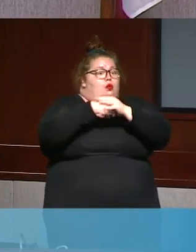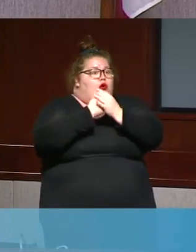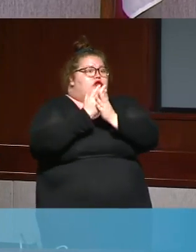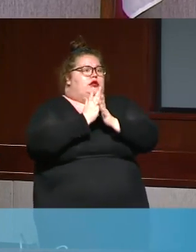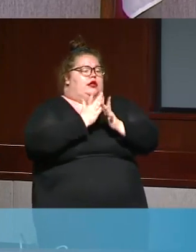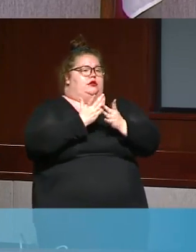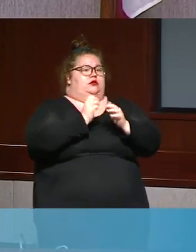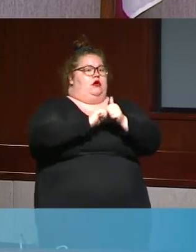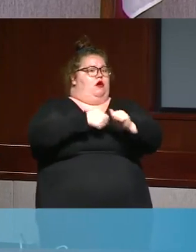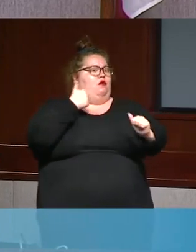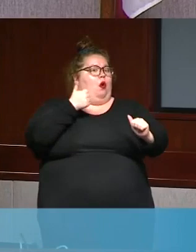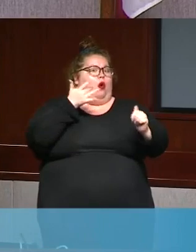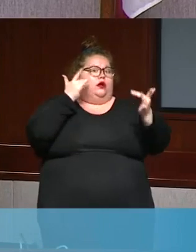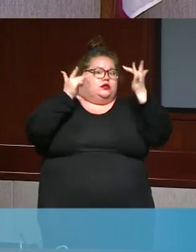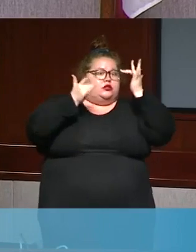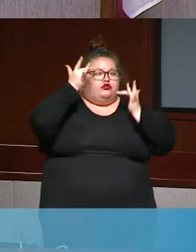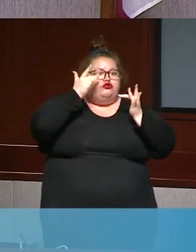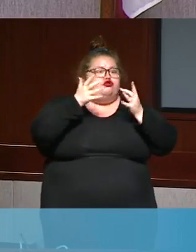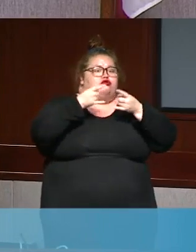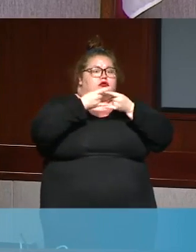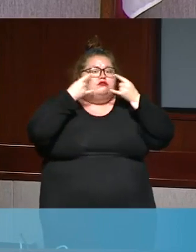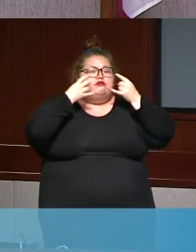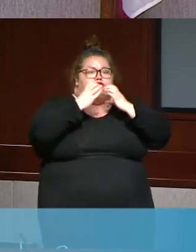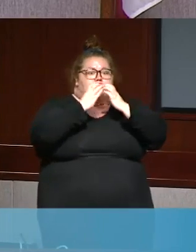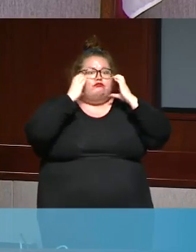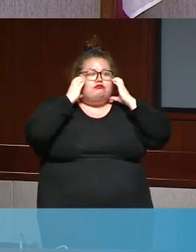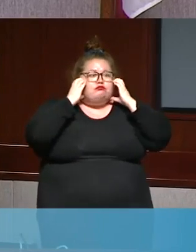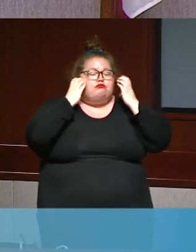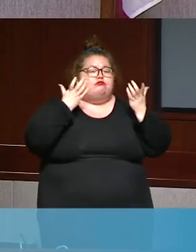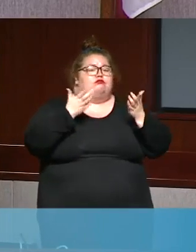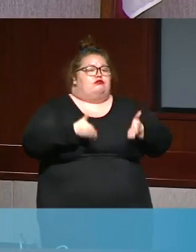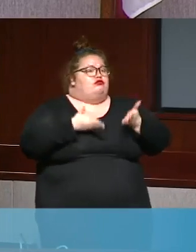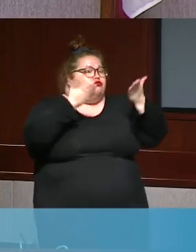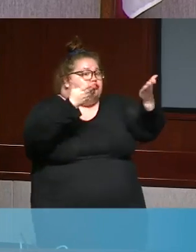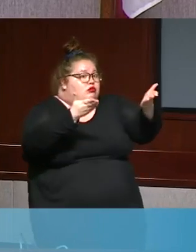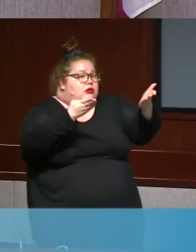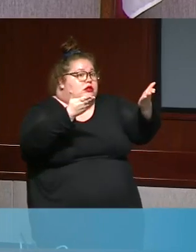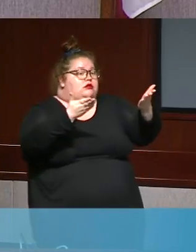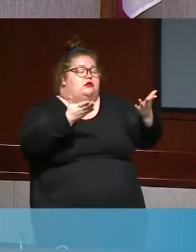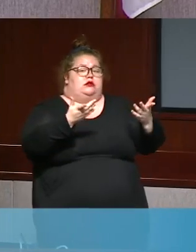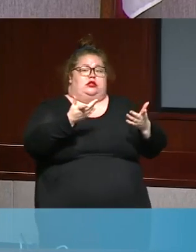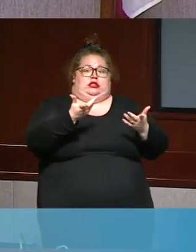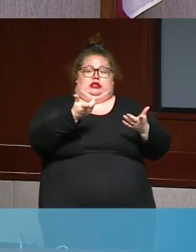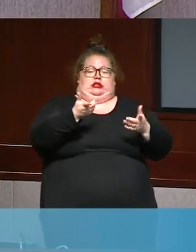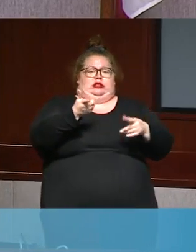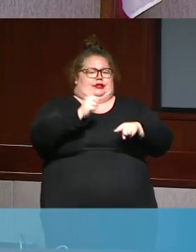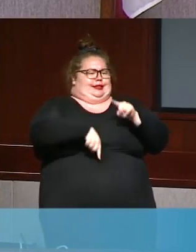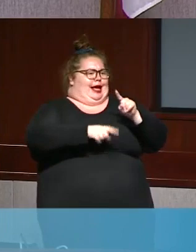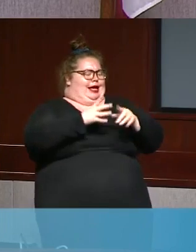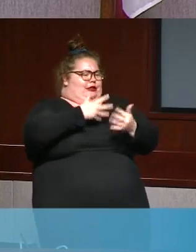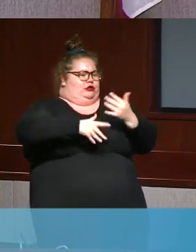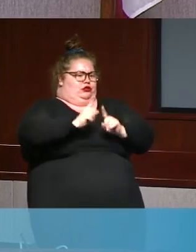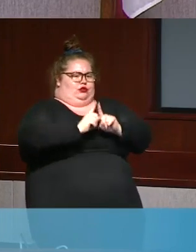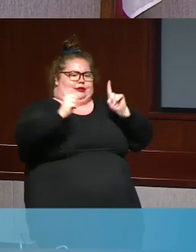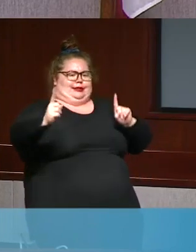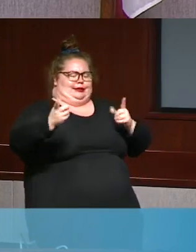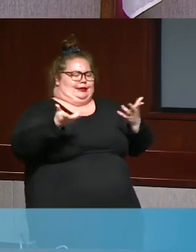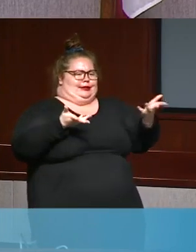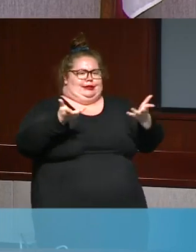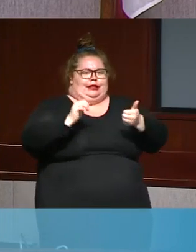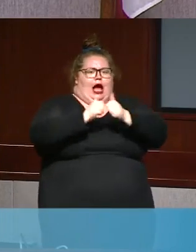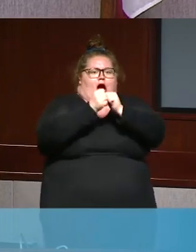face, wear a face mask. It's recommended. If you cannot social distance, certainly if you're in a crowd of